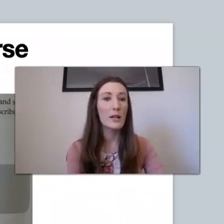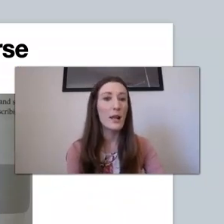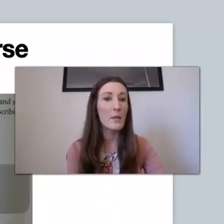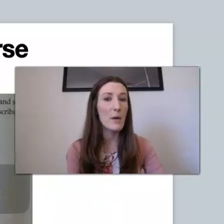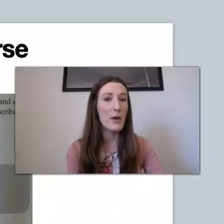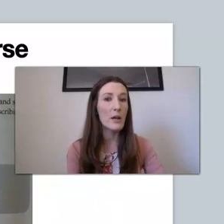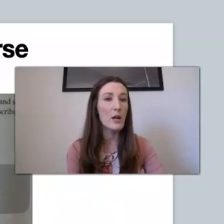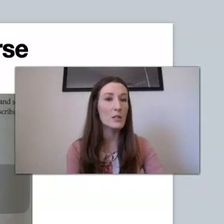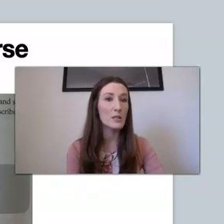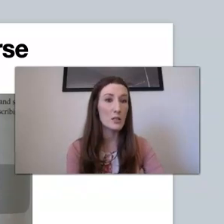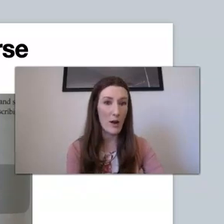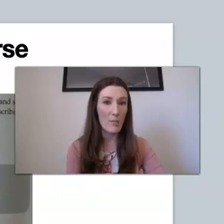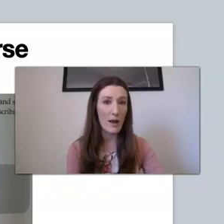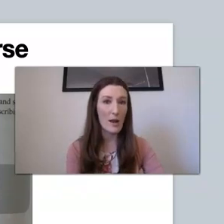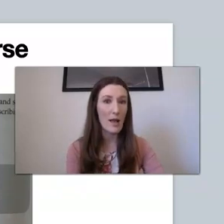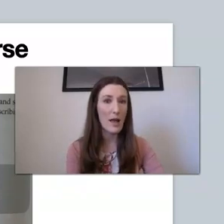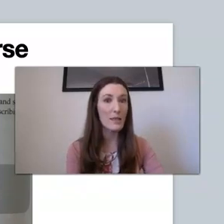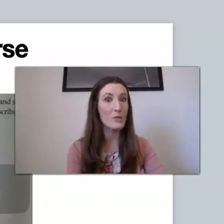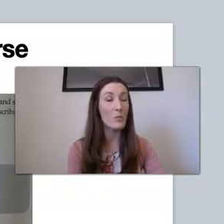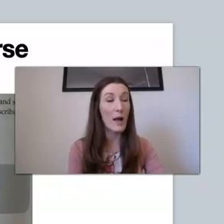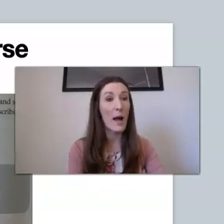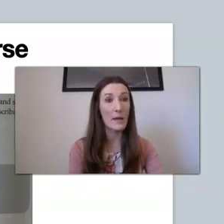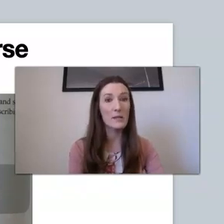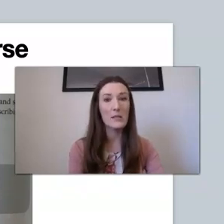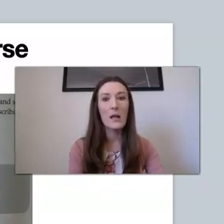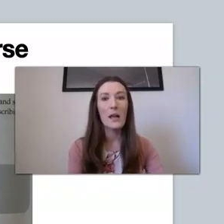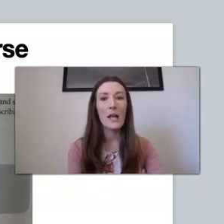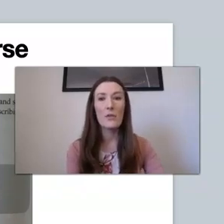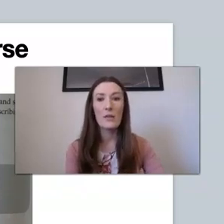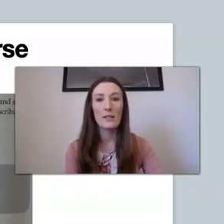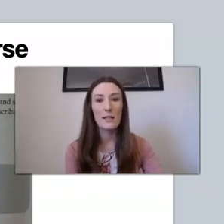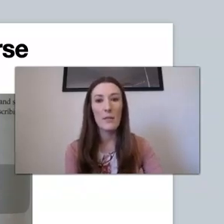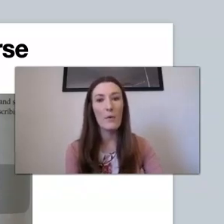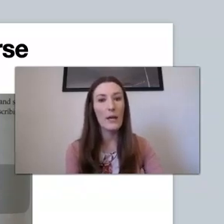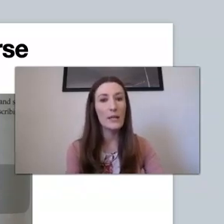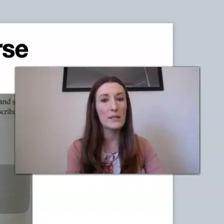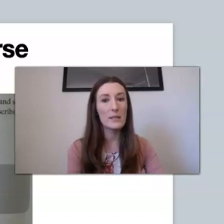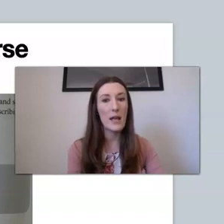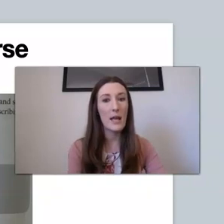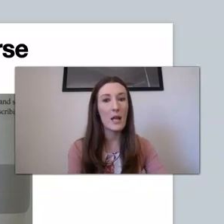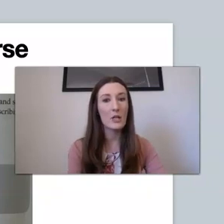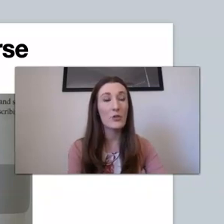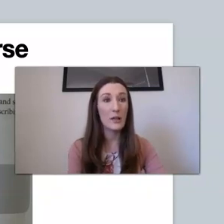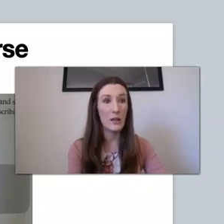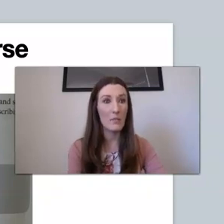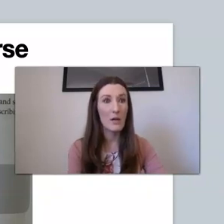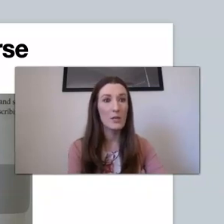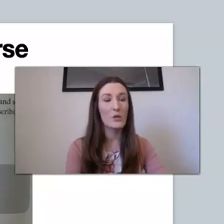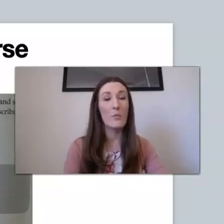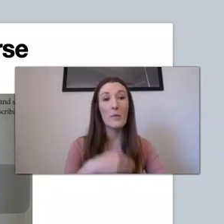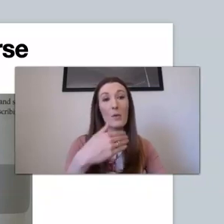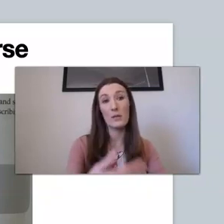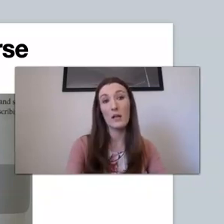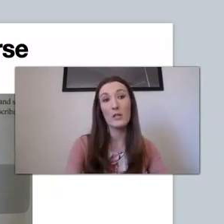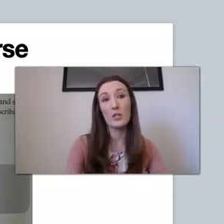first you're going to name the barrier, describe it, and then what happens. Okay, so this example is a tree limb.